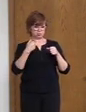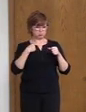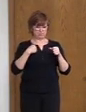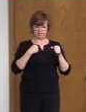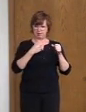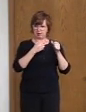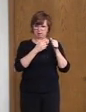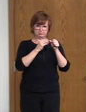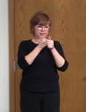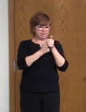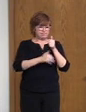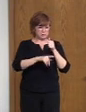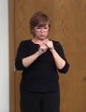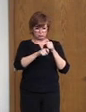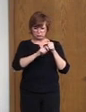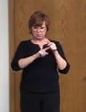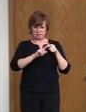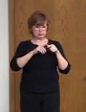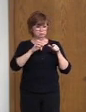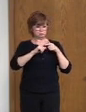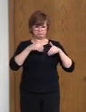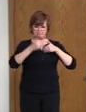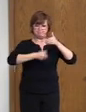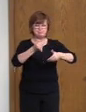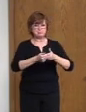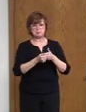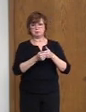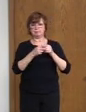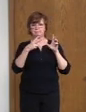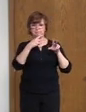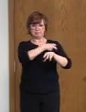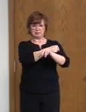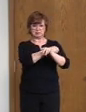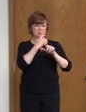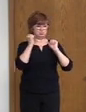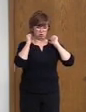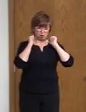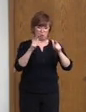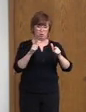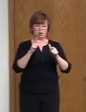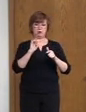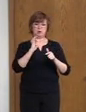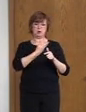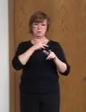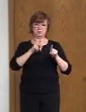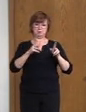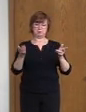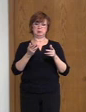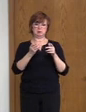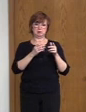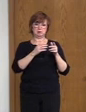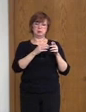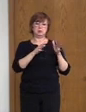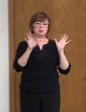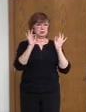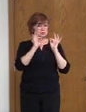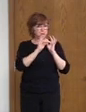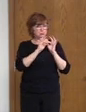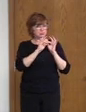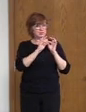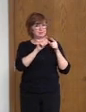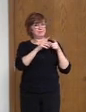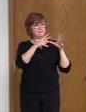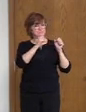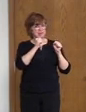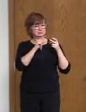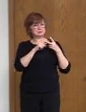deliver the vaccine to the people of this province as swiftly, as safely, and as effectively as possible.